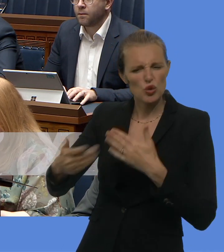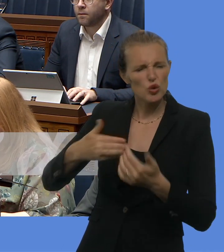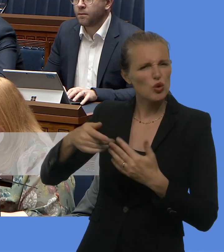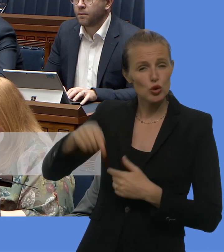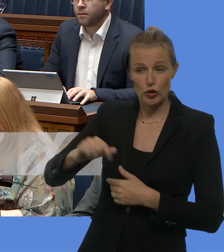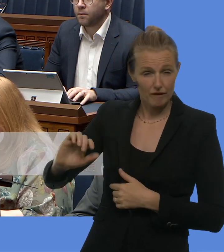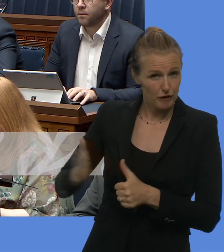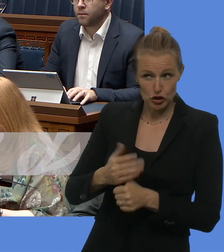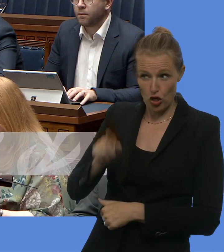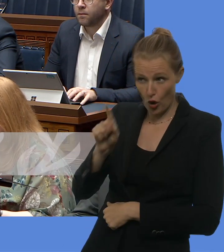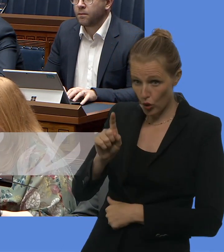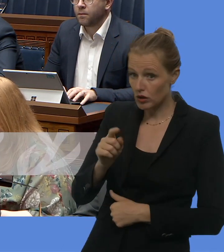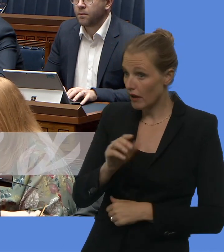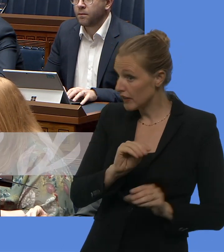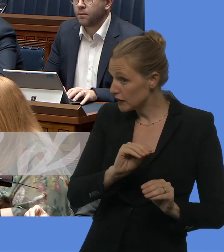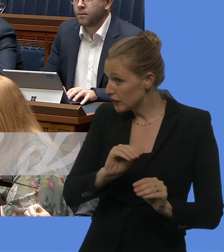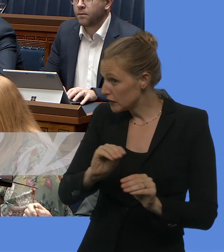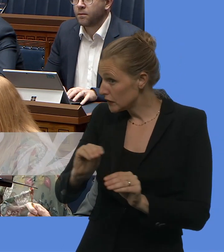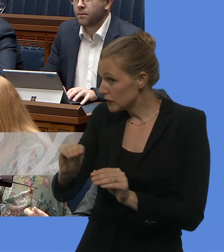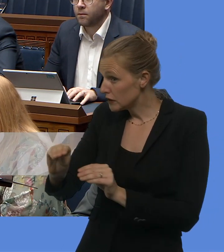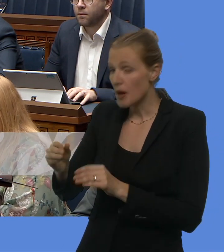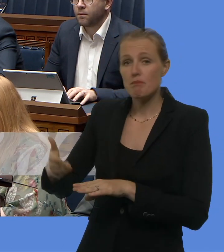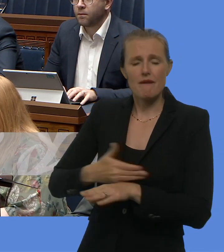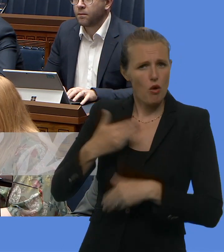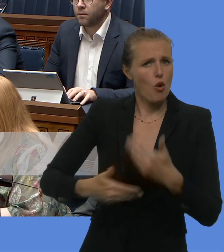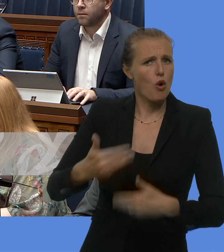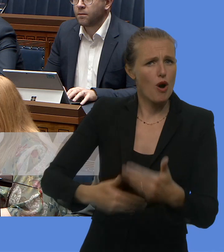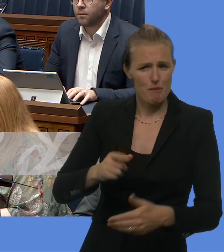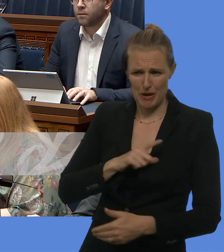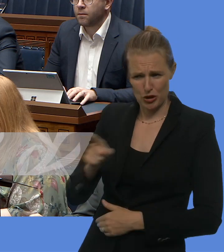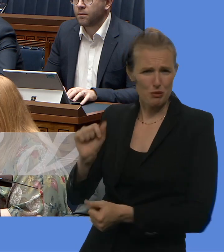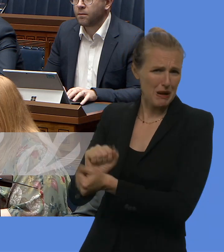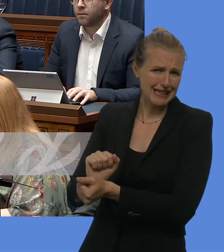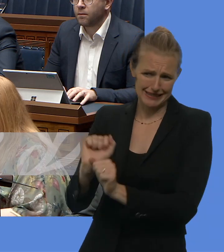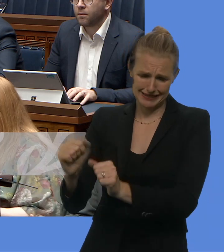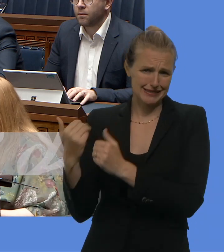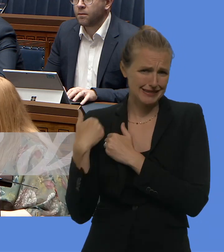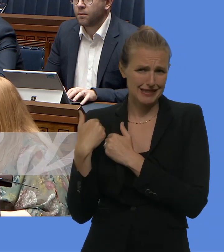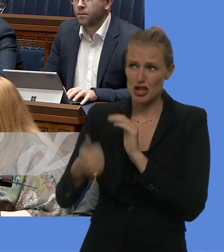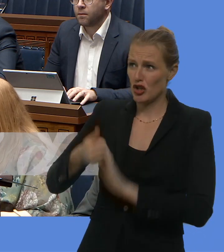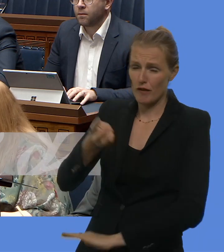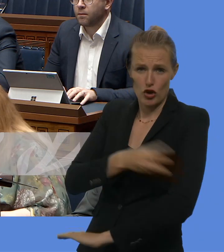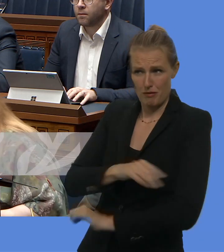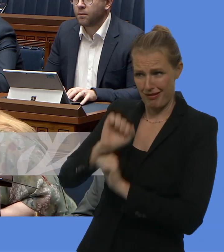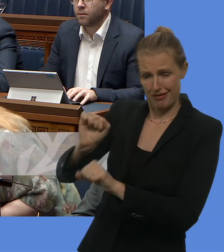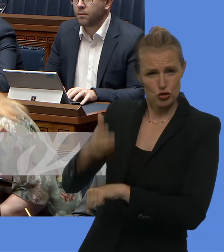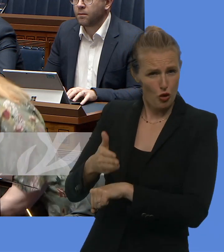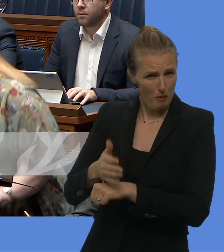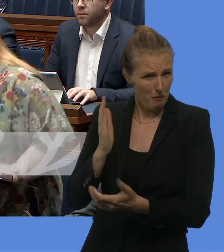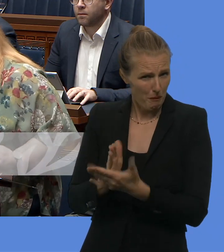the matters around the policing arrangement that are precious and important to the accountability of the Chief Constable to the Policing Board.